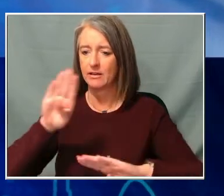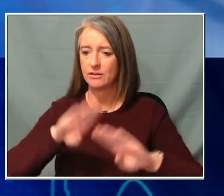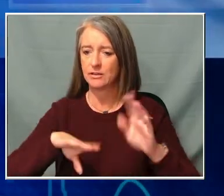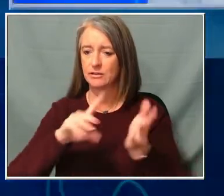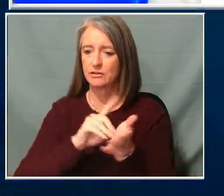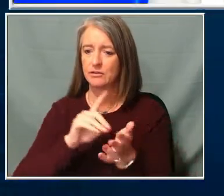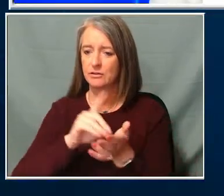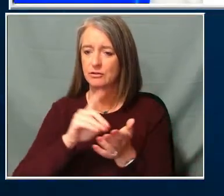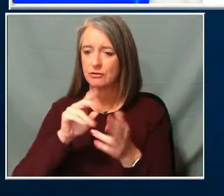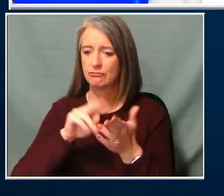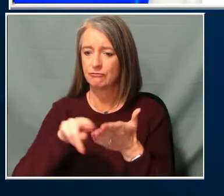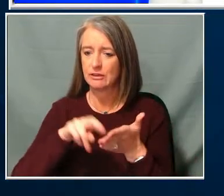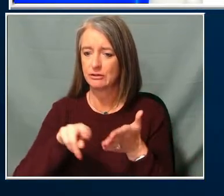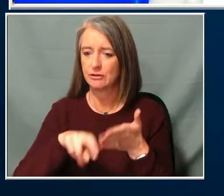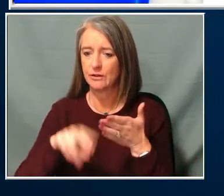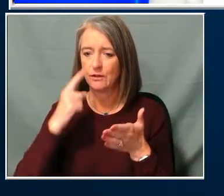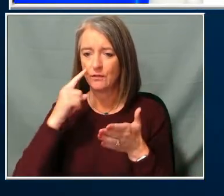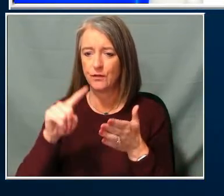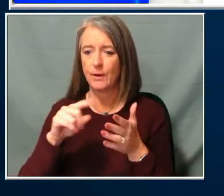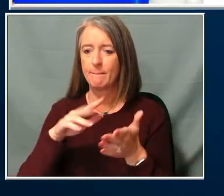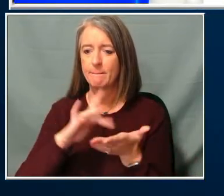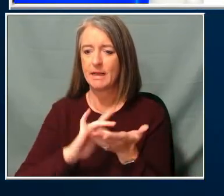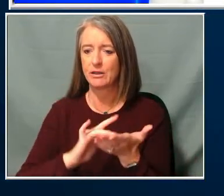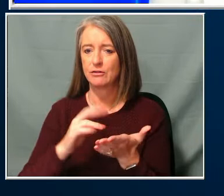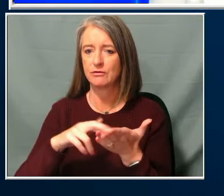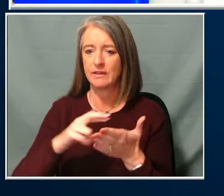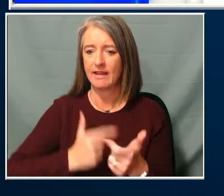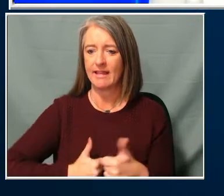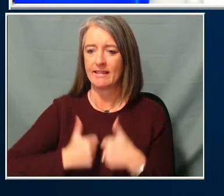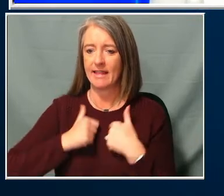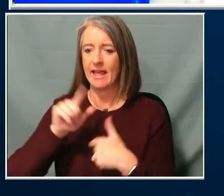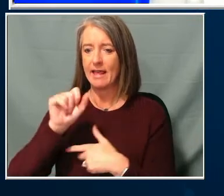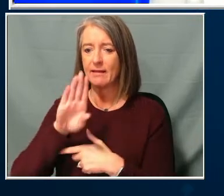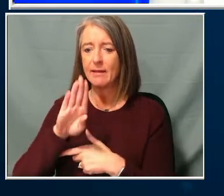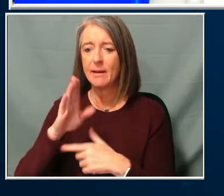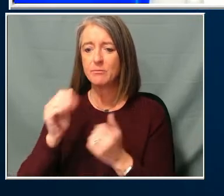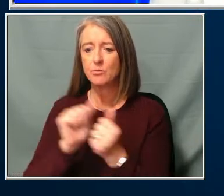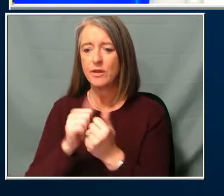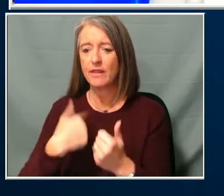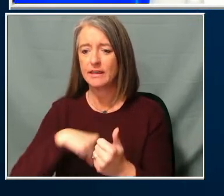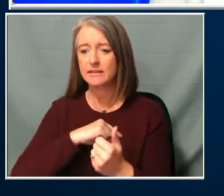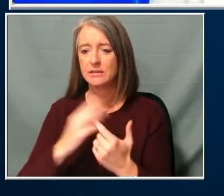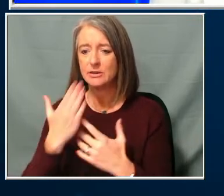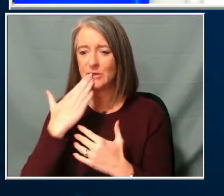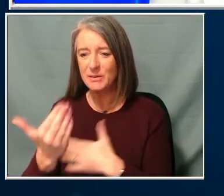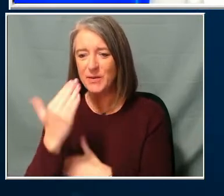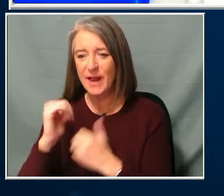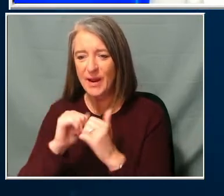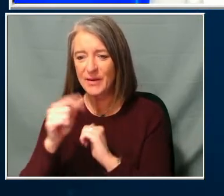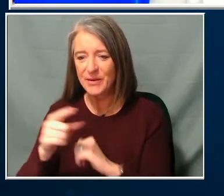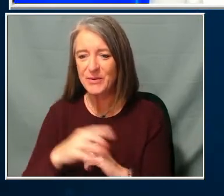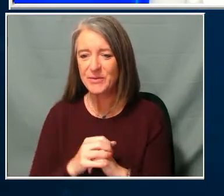Stowers Institute for Medical Research. She is live in her lab with us this morning. Doctor, good morning. How are you?